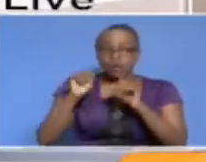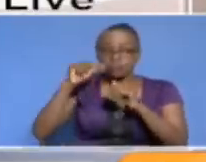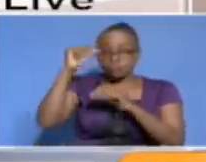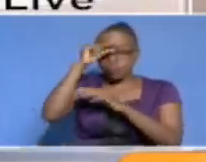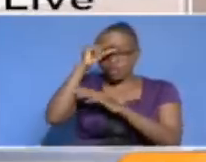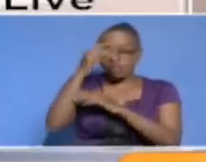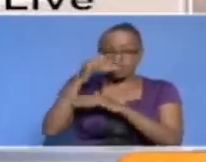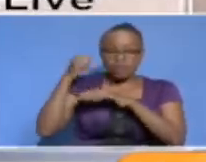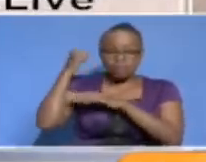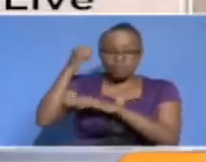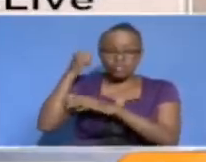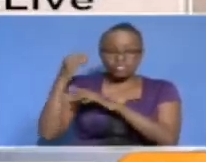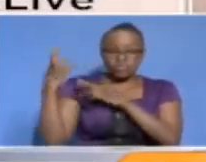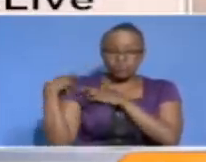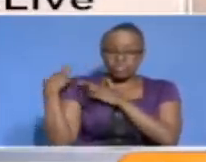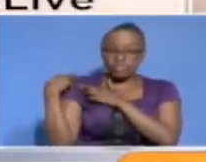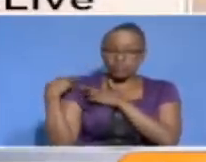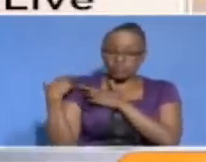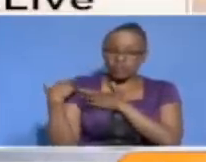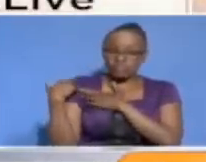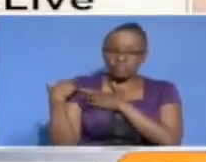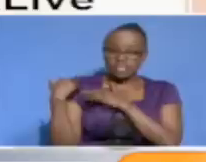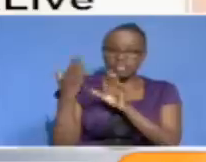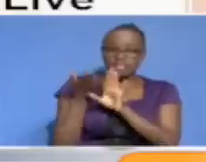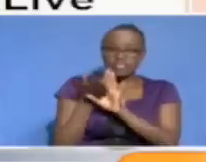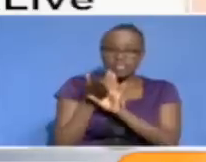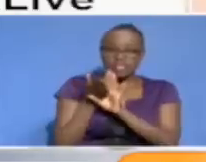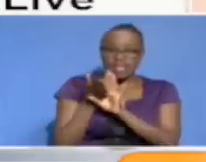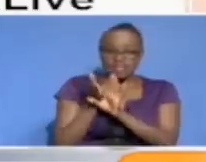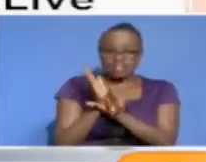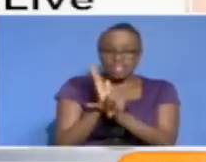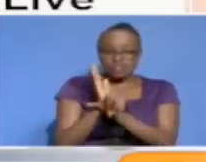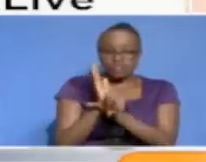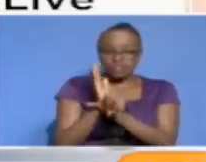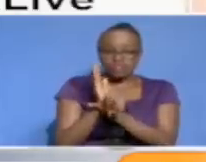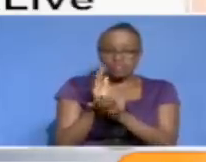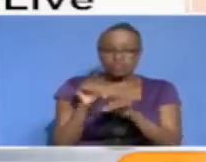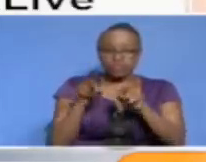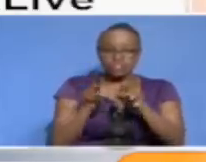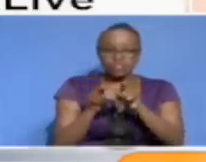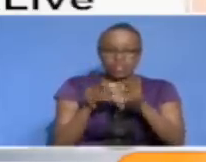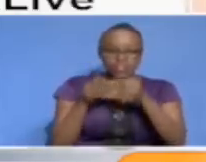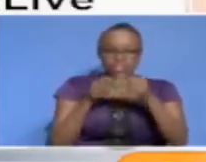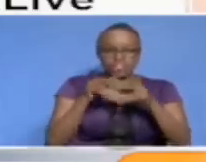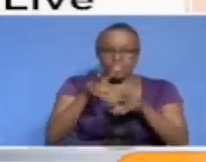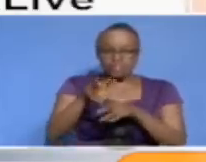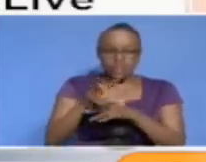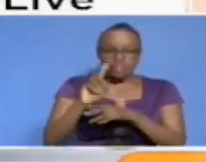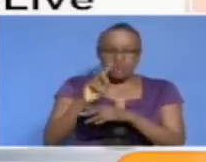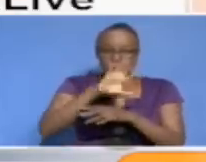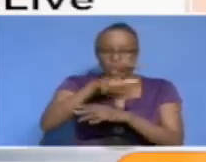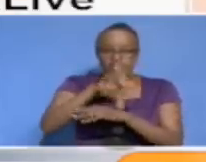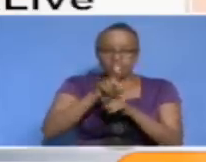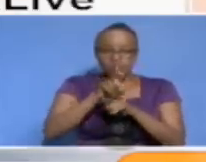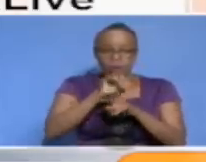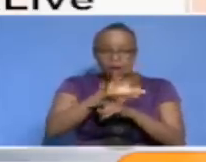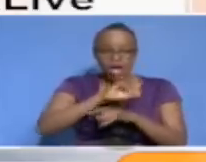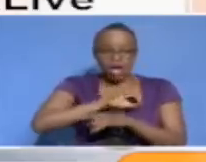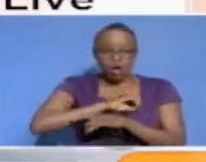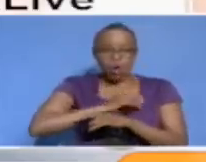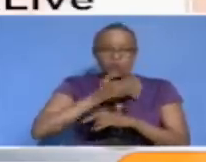Sonko take political responsibility and resign for presiding over the theft at Nairobi County as per his